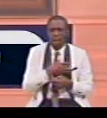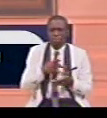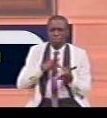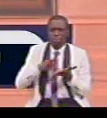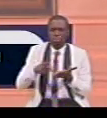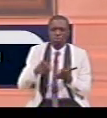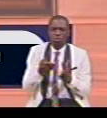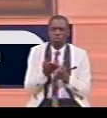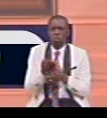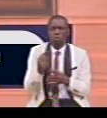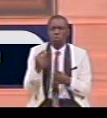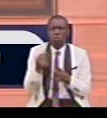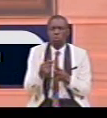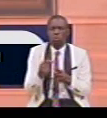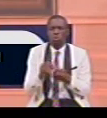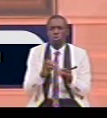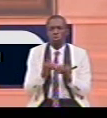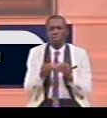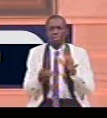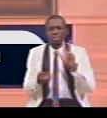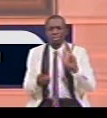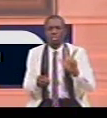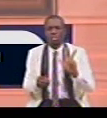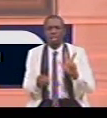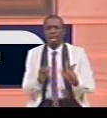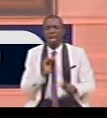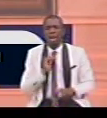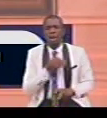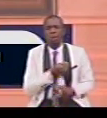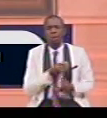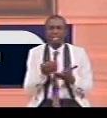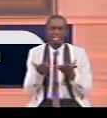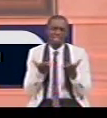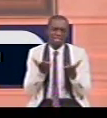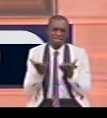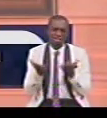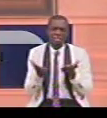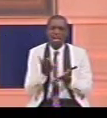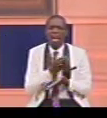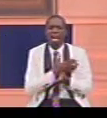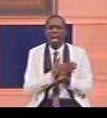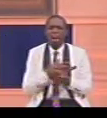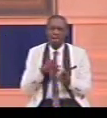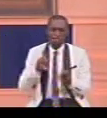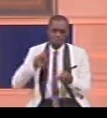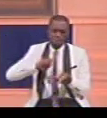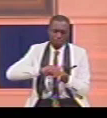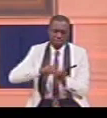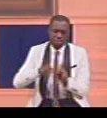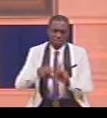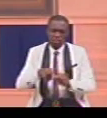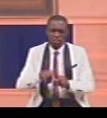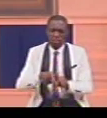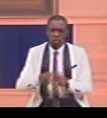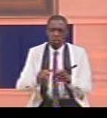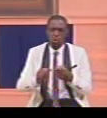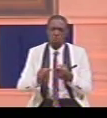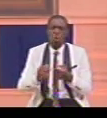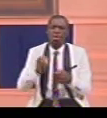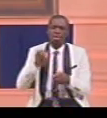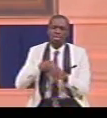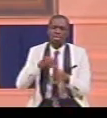our service and participation in his work our service and